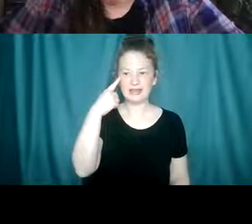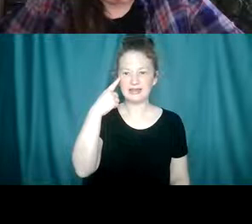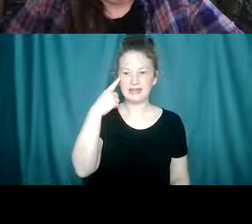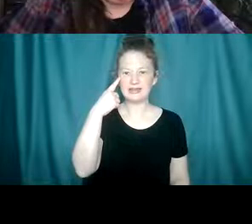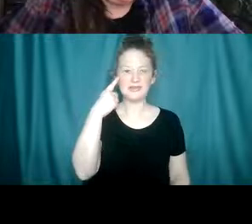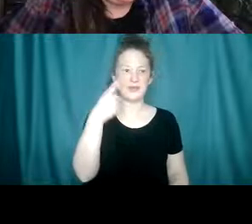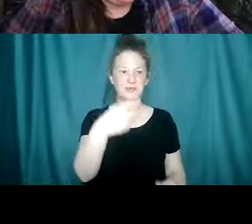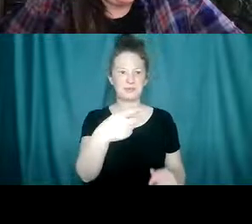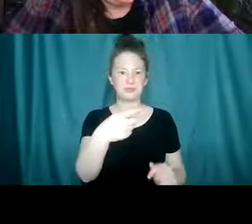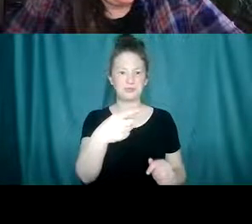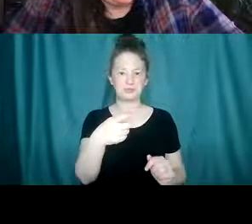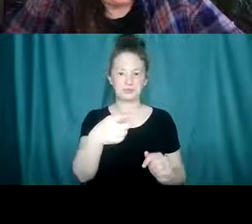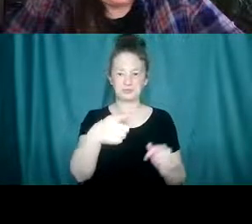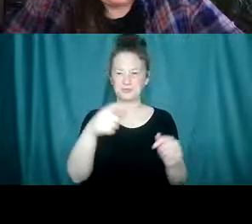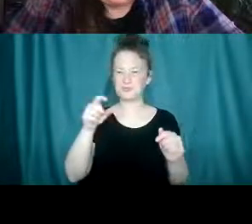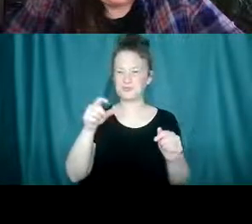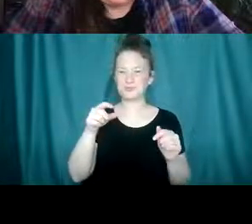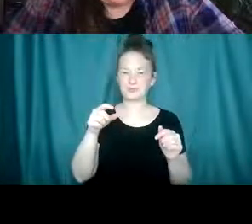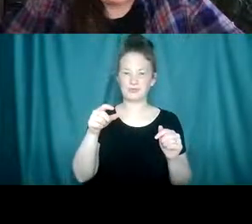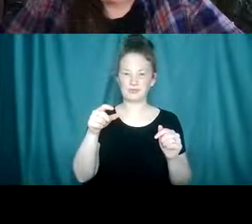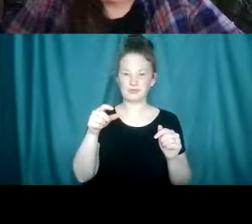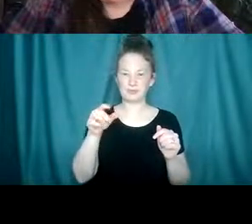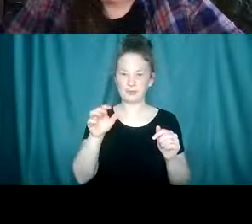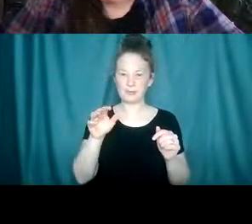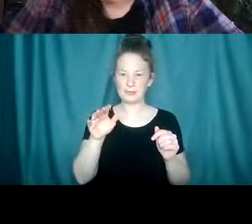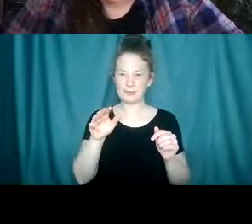so these people did a survey. I don't really know if